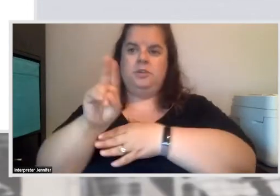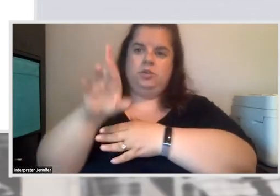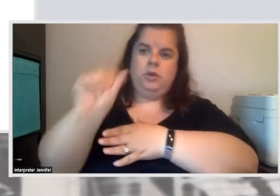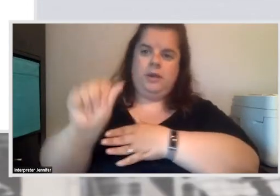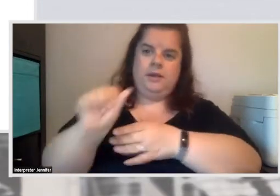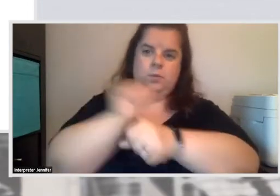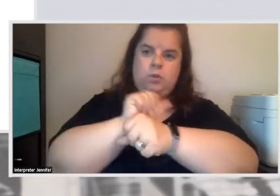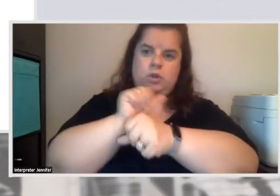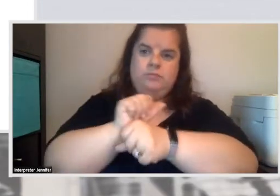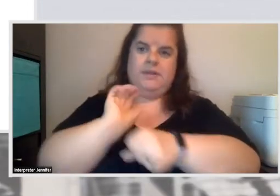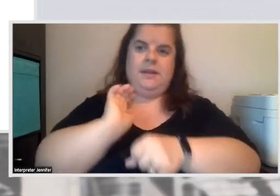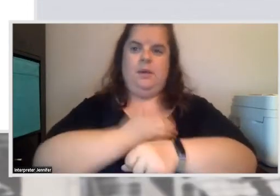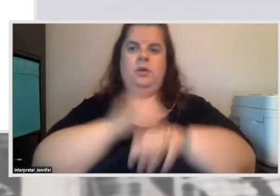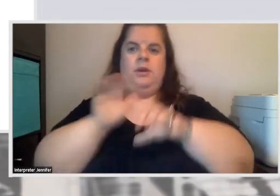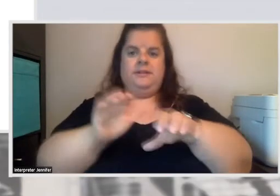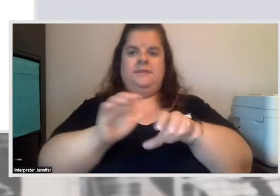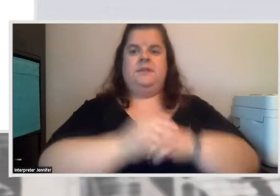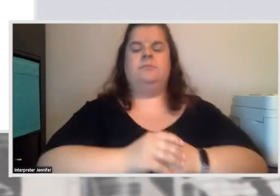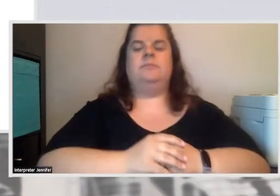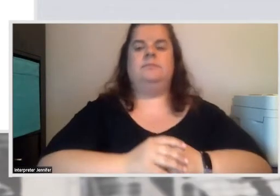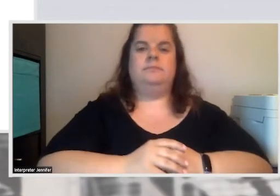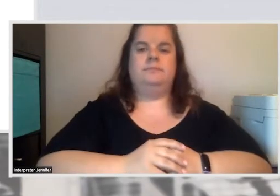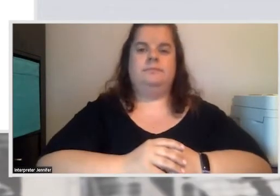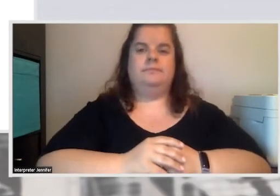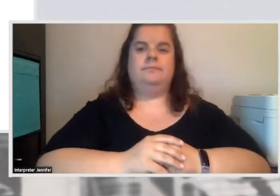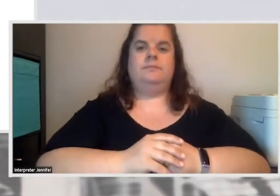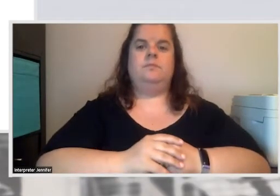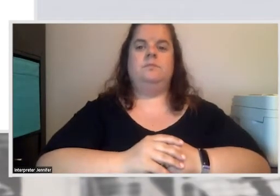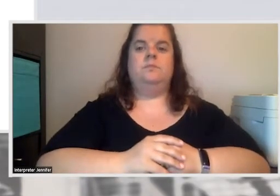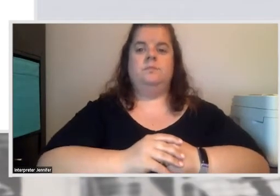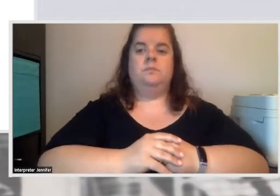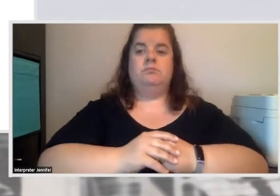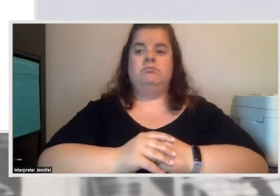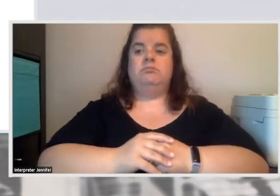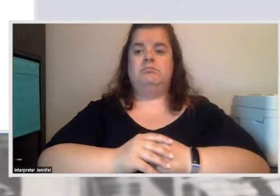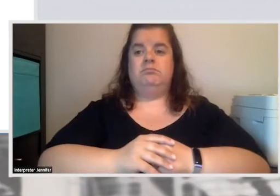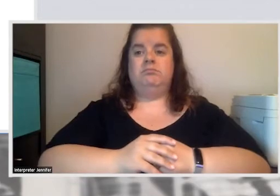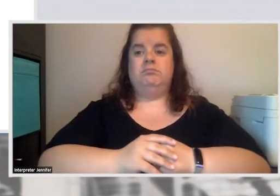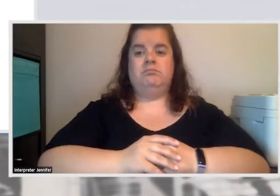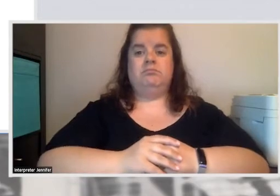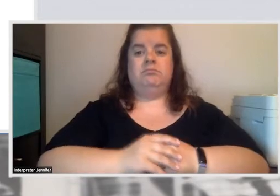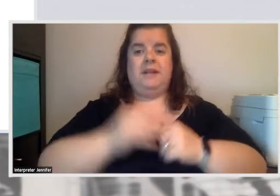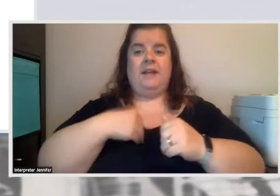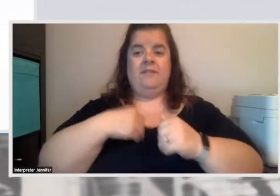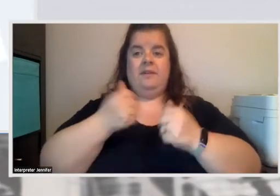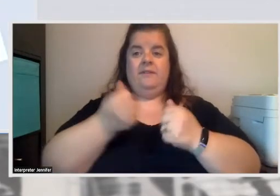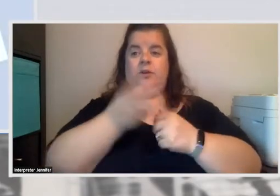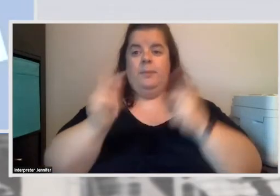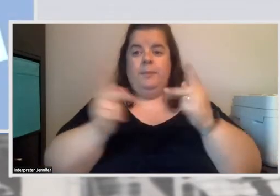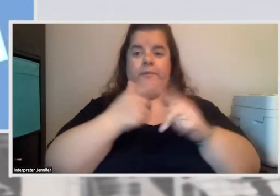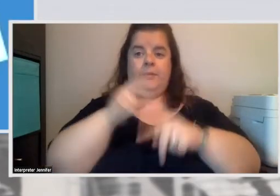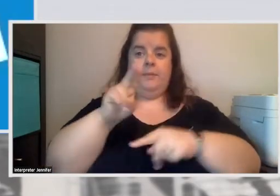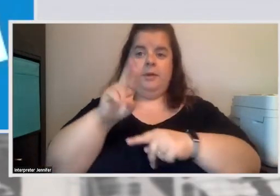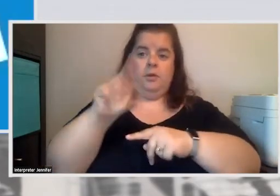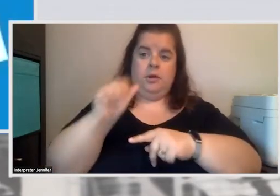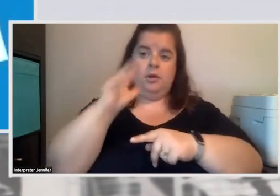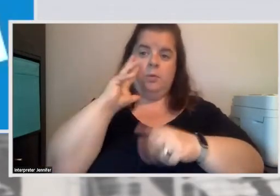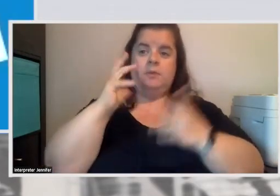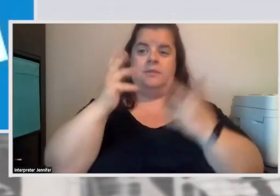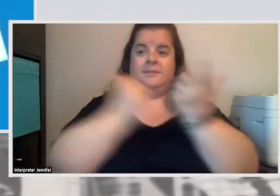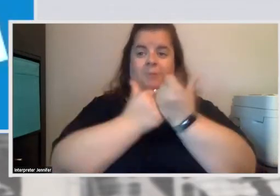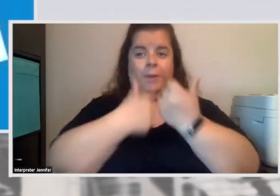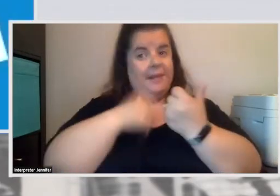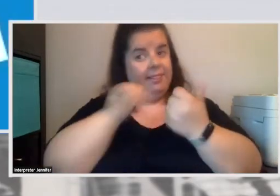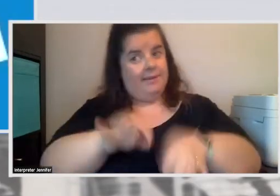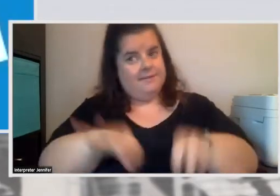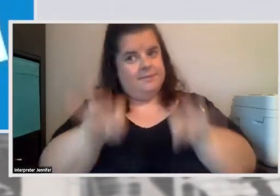involved in. You can go to the next slide, please. With that, we have a handful of folks here from the URA who are going to support me, which is really important.